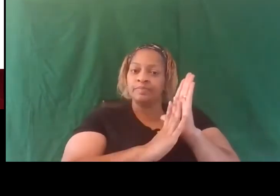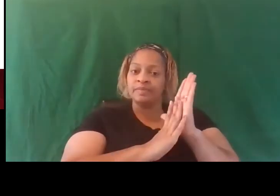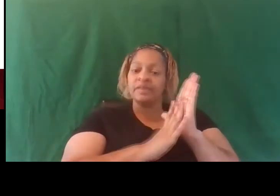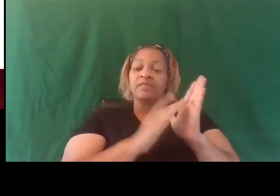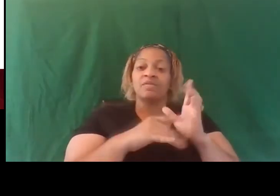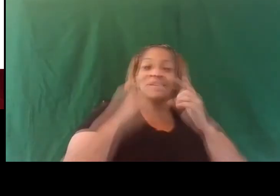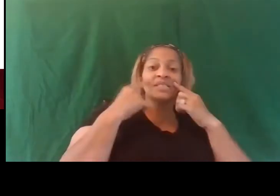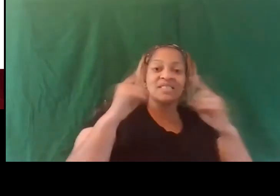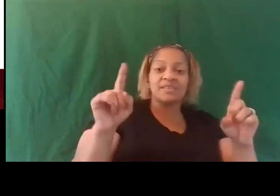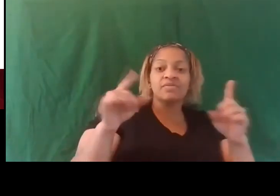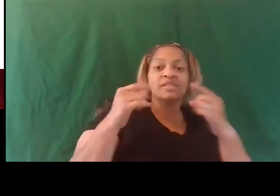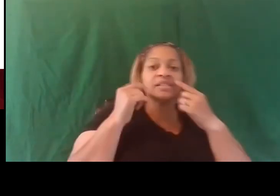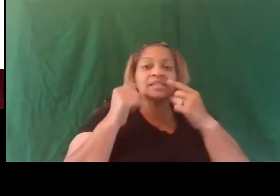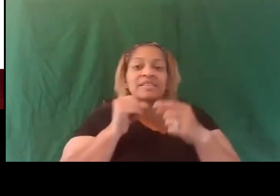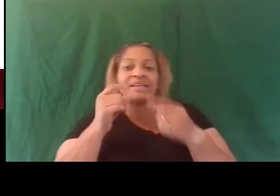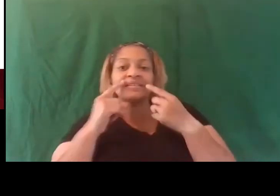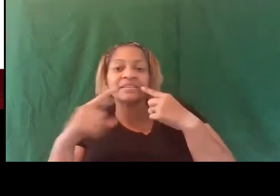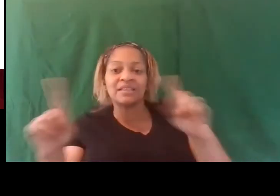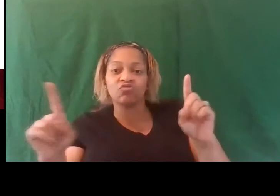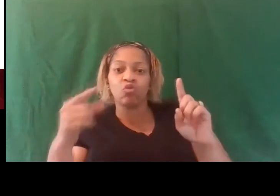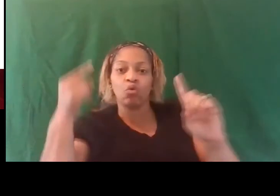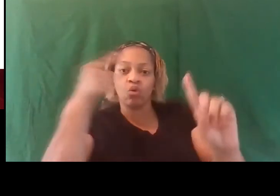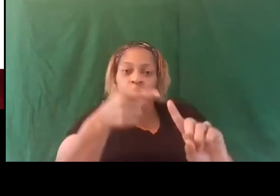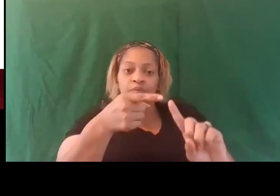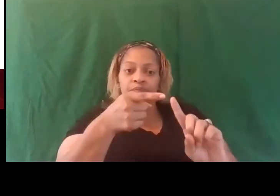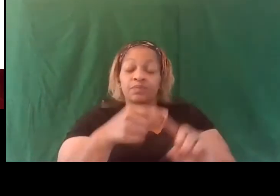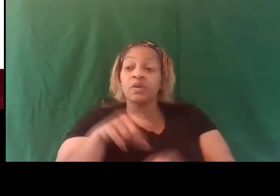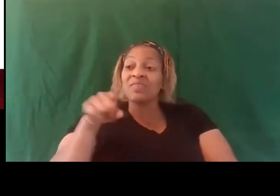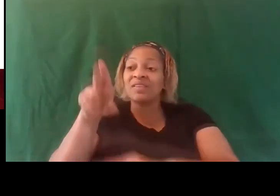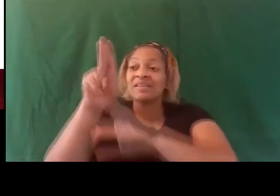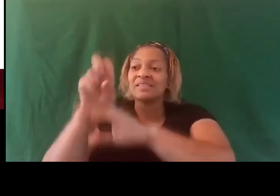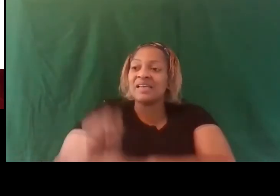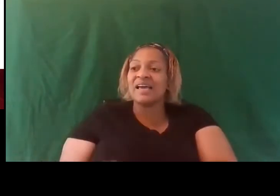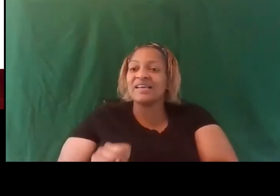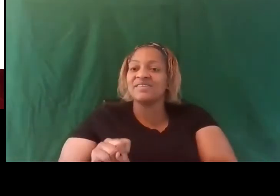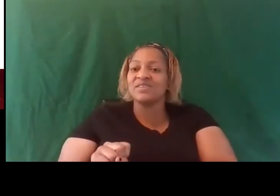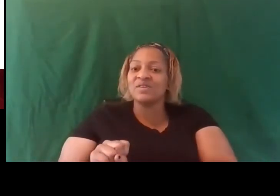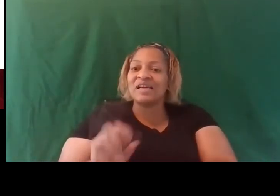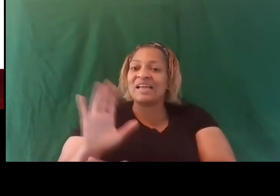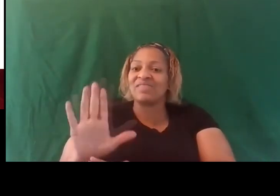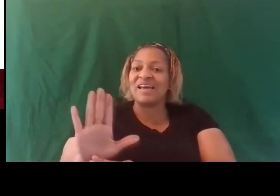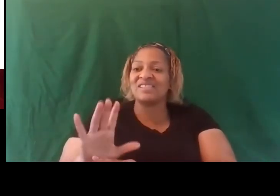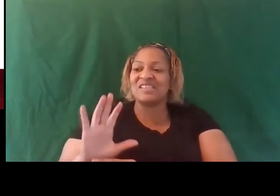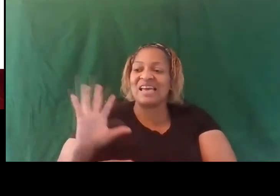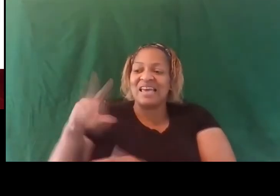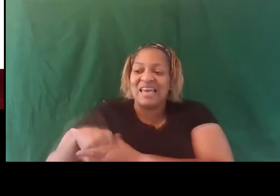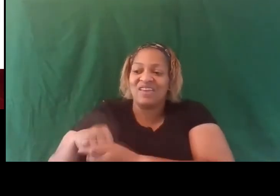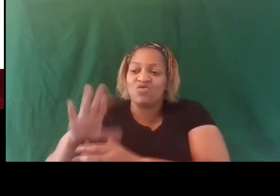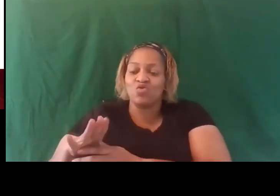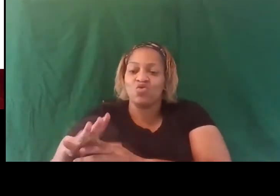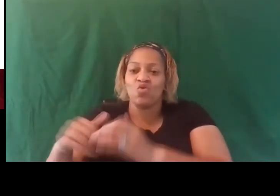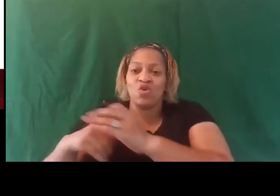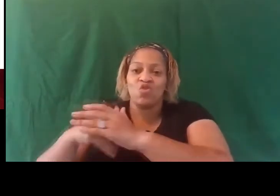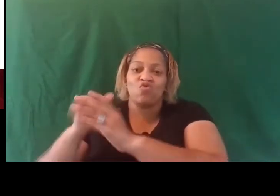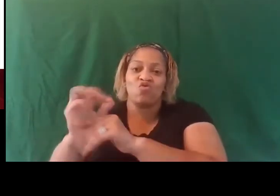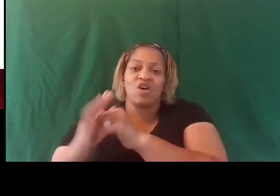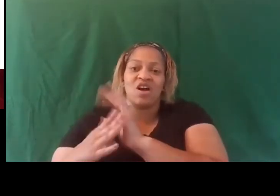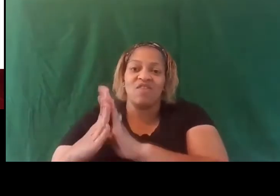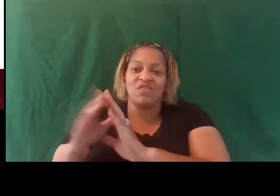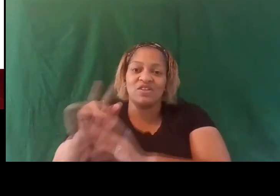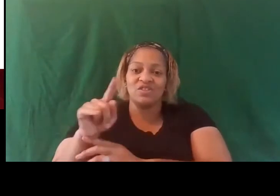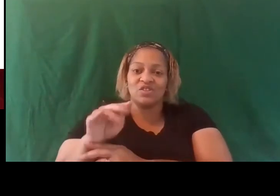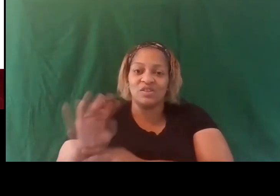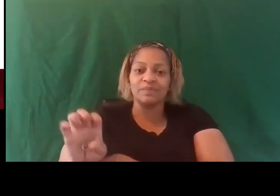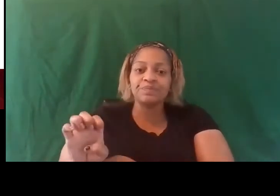which habits cater to your comfort zones? What are you invited to do to create